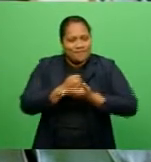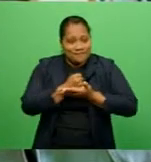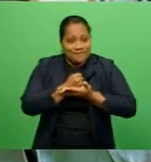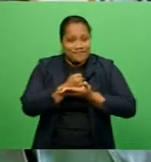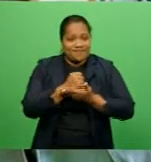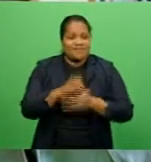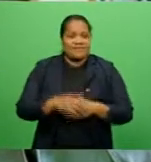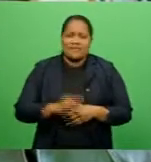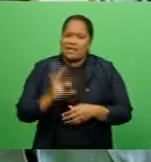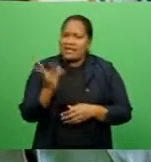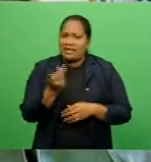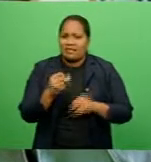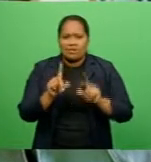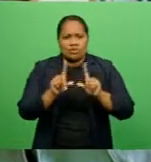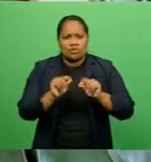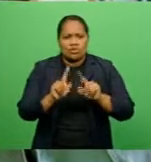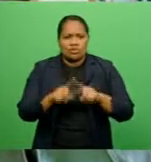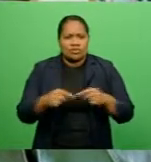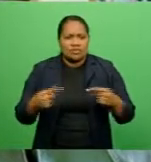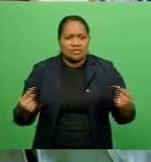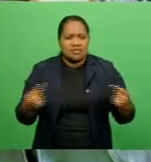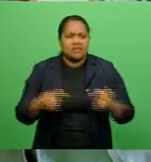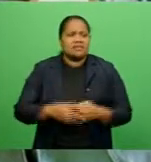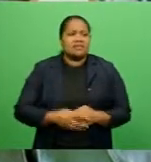do things silently without